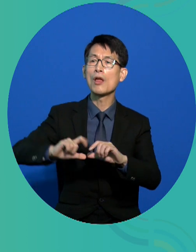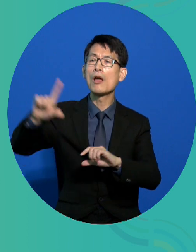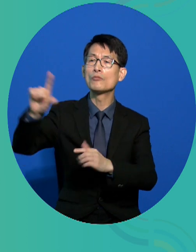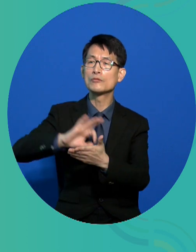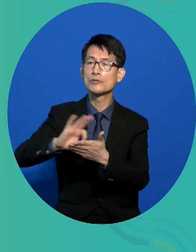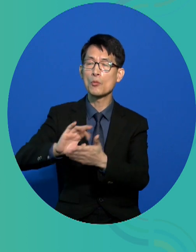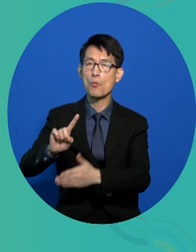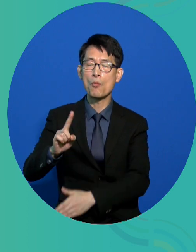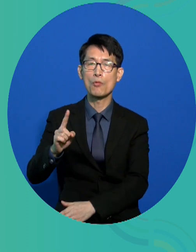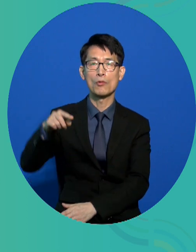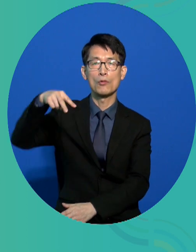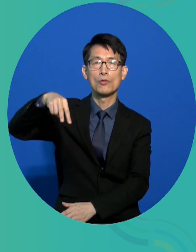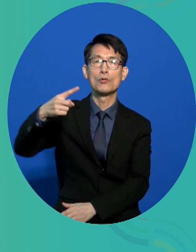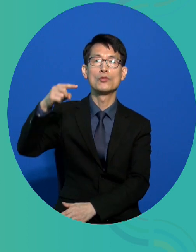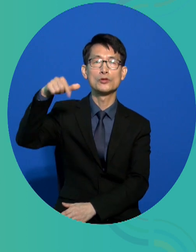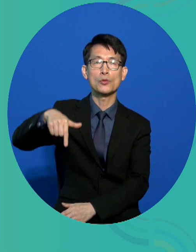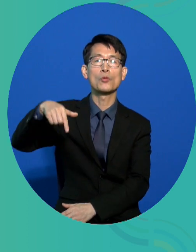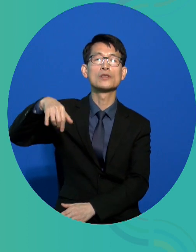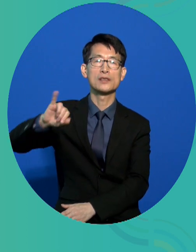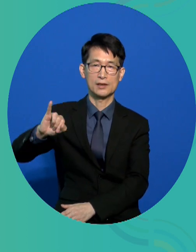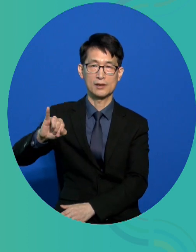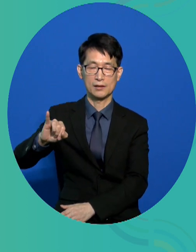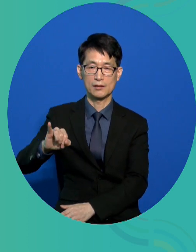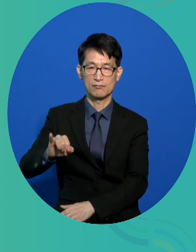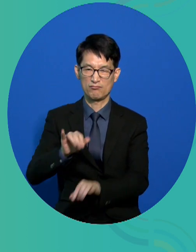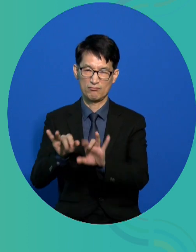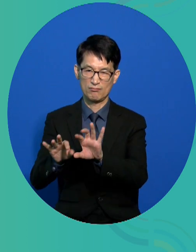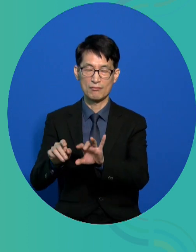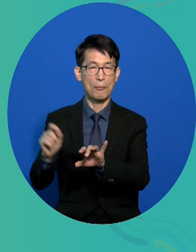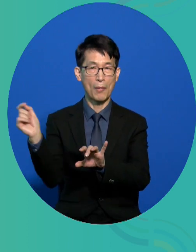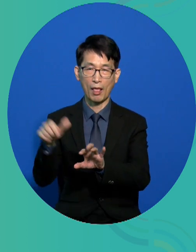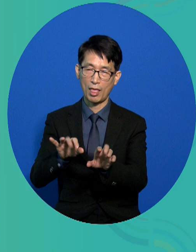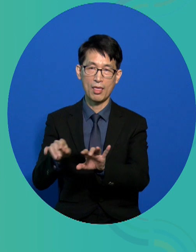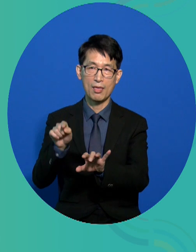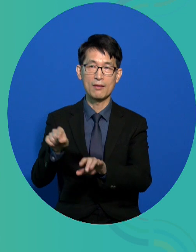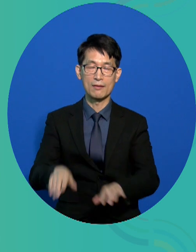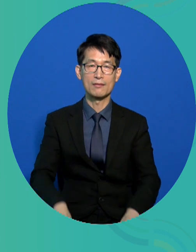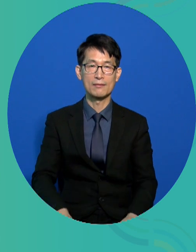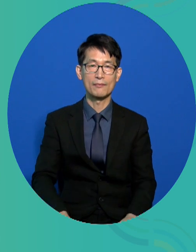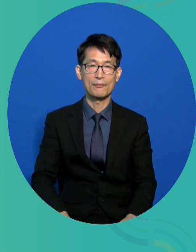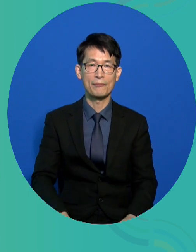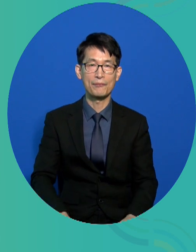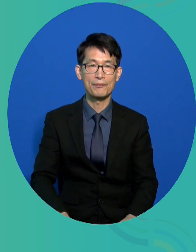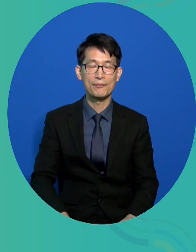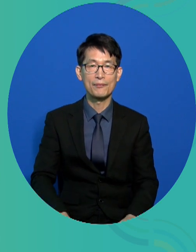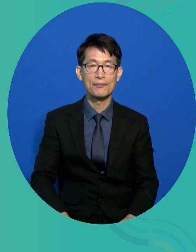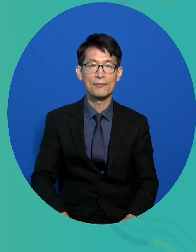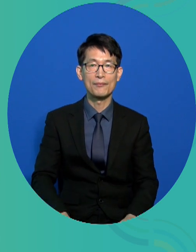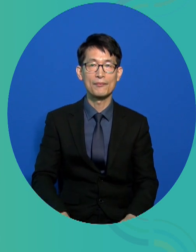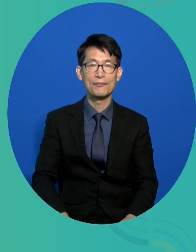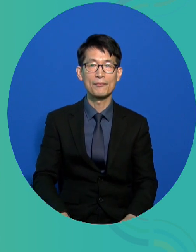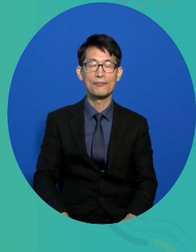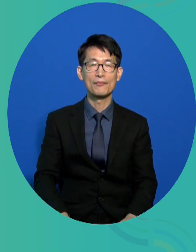in law, but in the field, stenography or stenographers